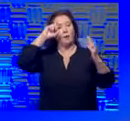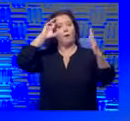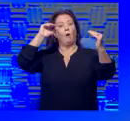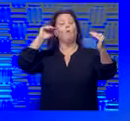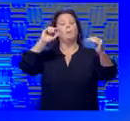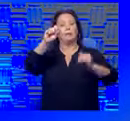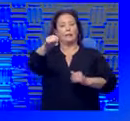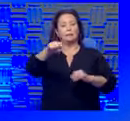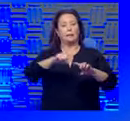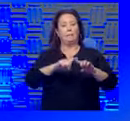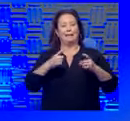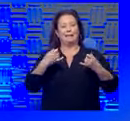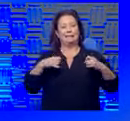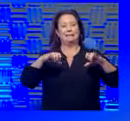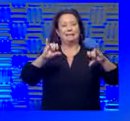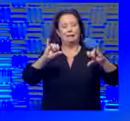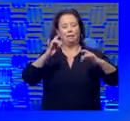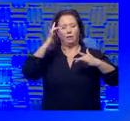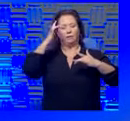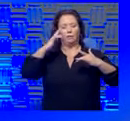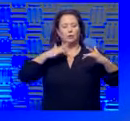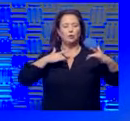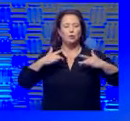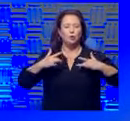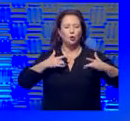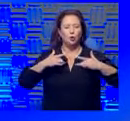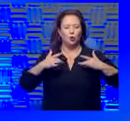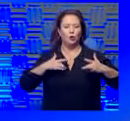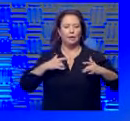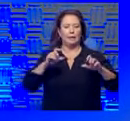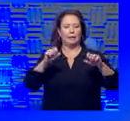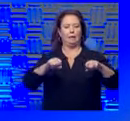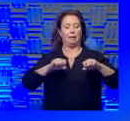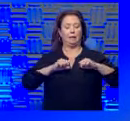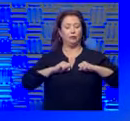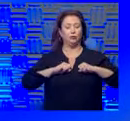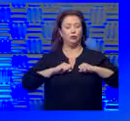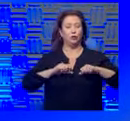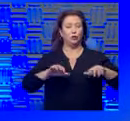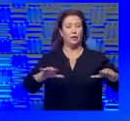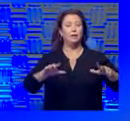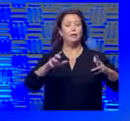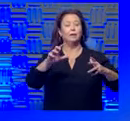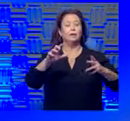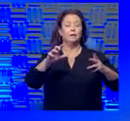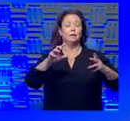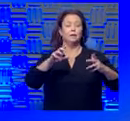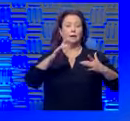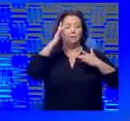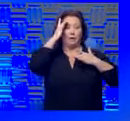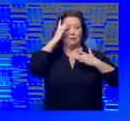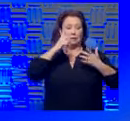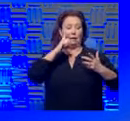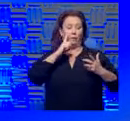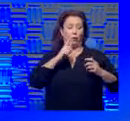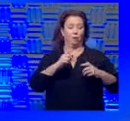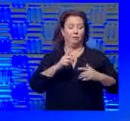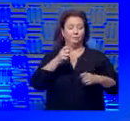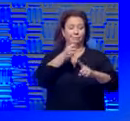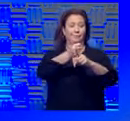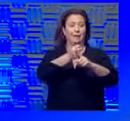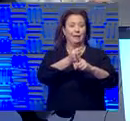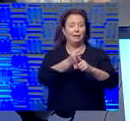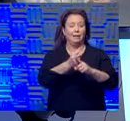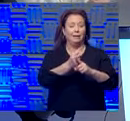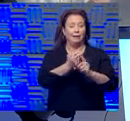but I think there is still that concern and that ability to even shed the virus should you be reinfected, even if you are COVID